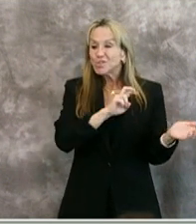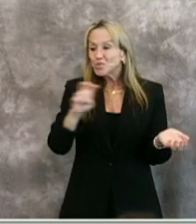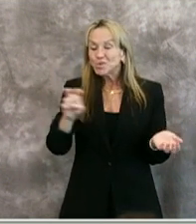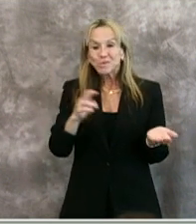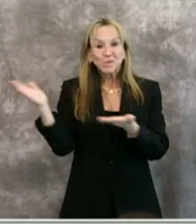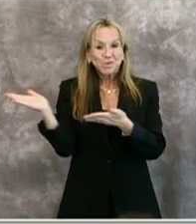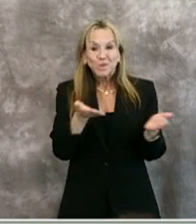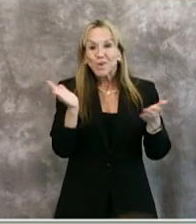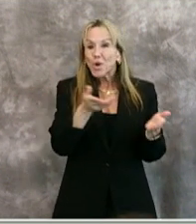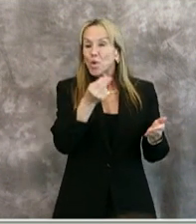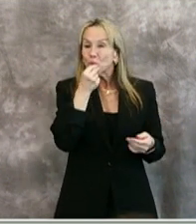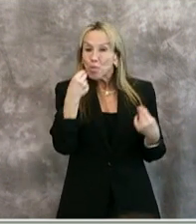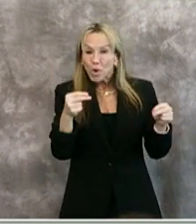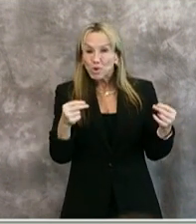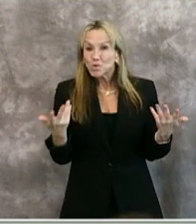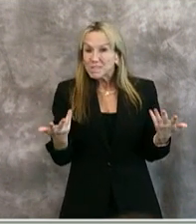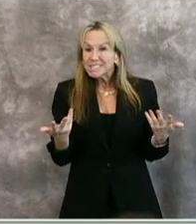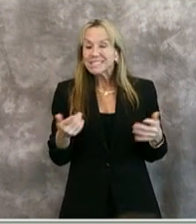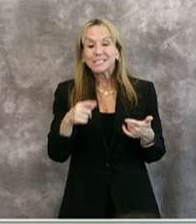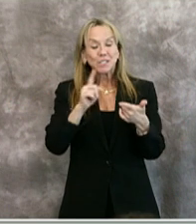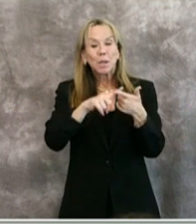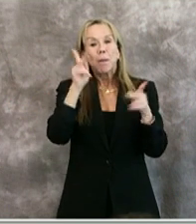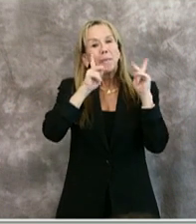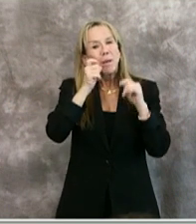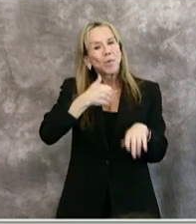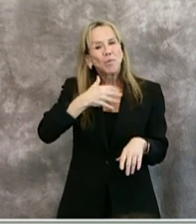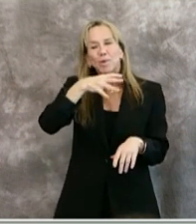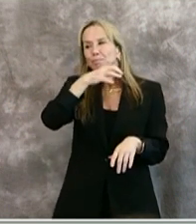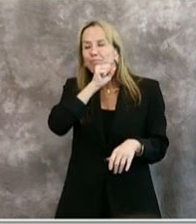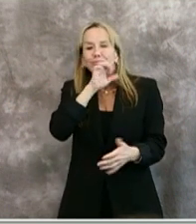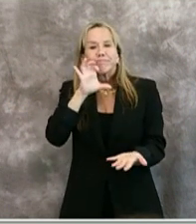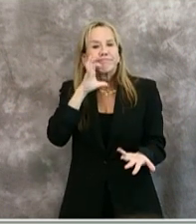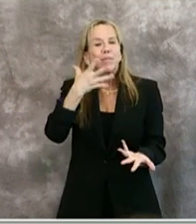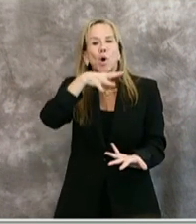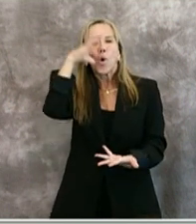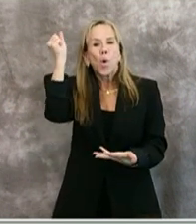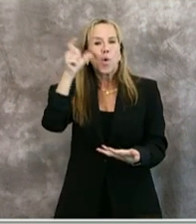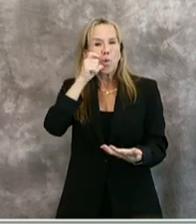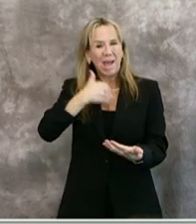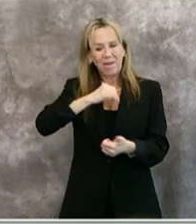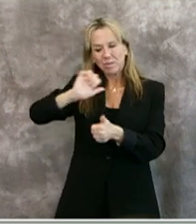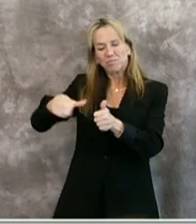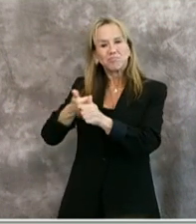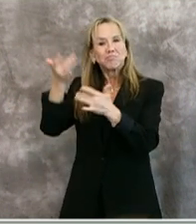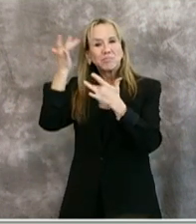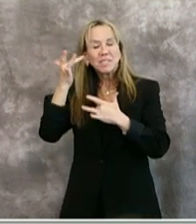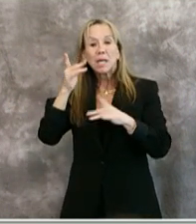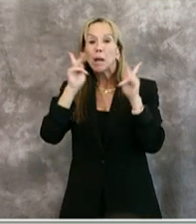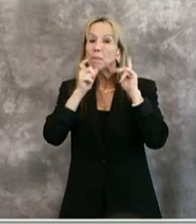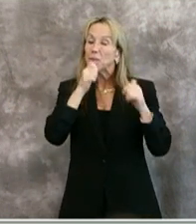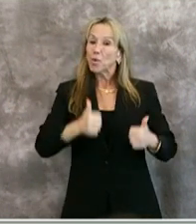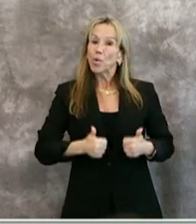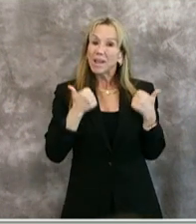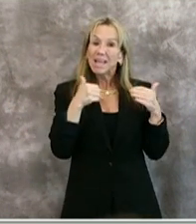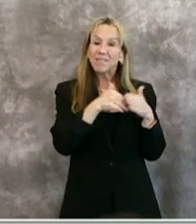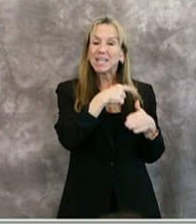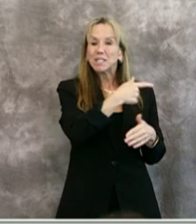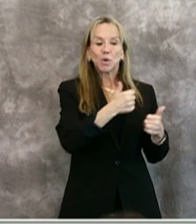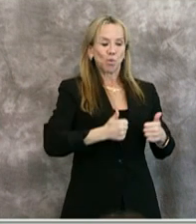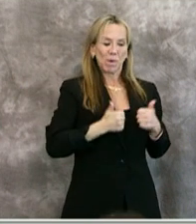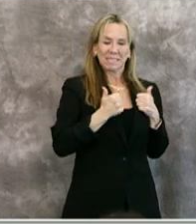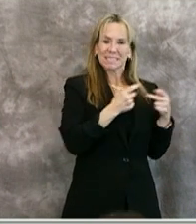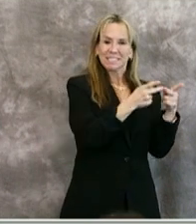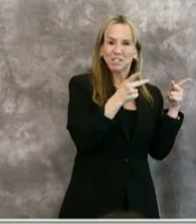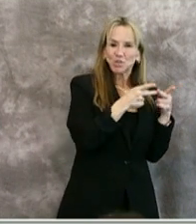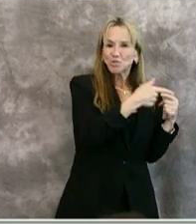groceries. Older adults, people with chronic medical conditions, people living in residential in group settings such as long-term care